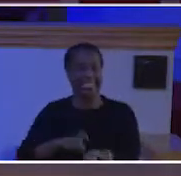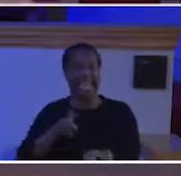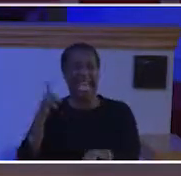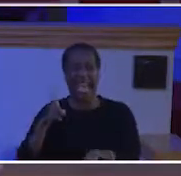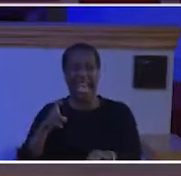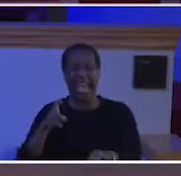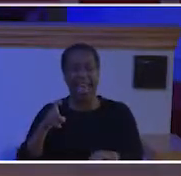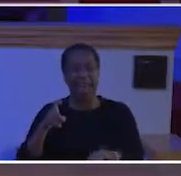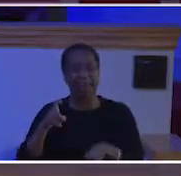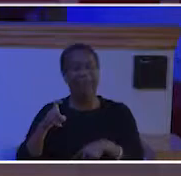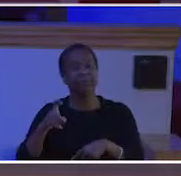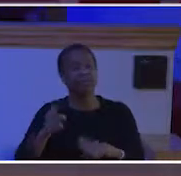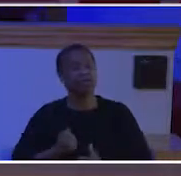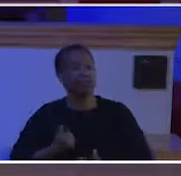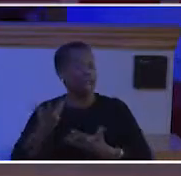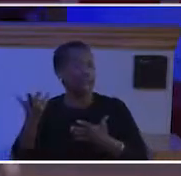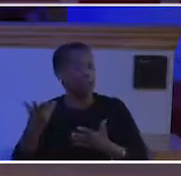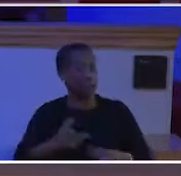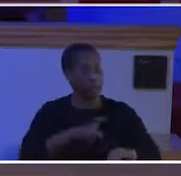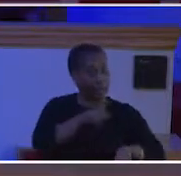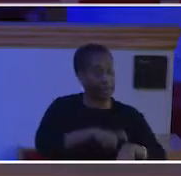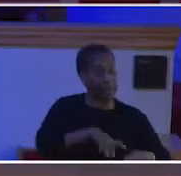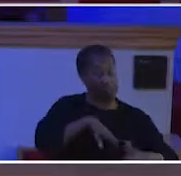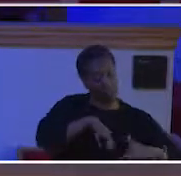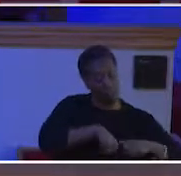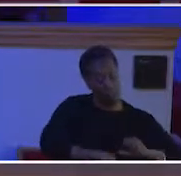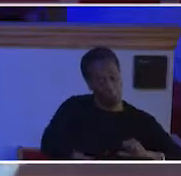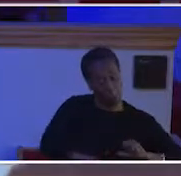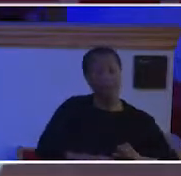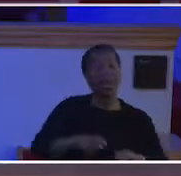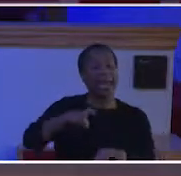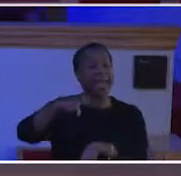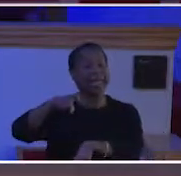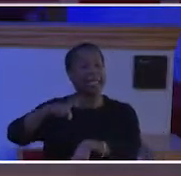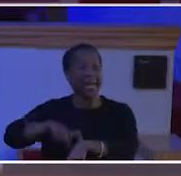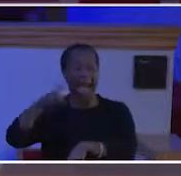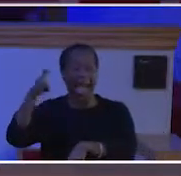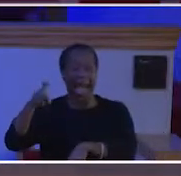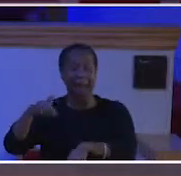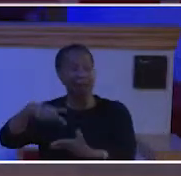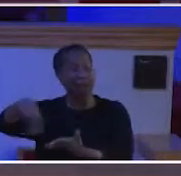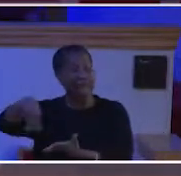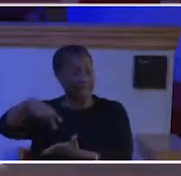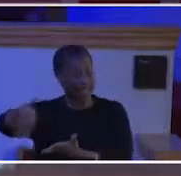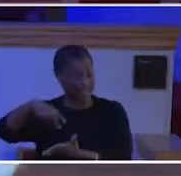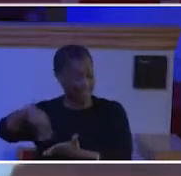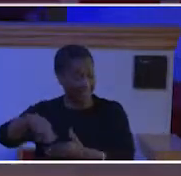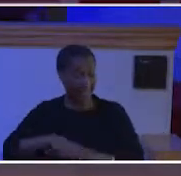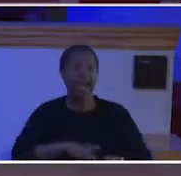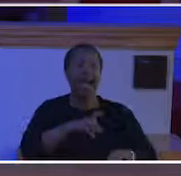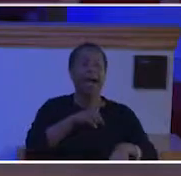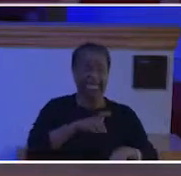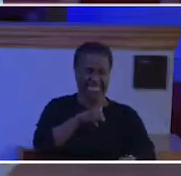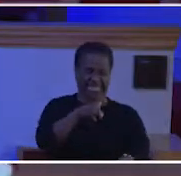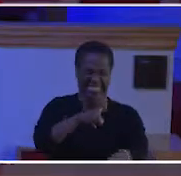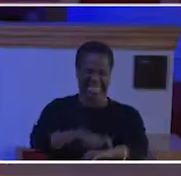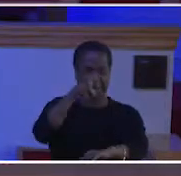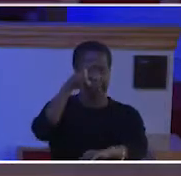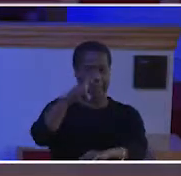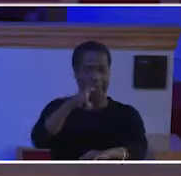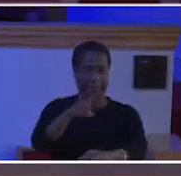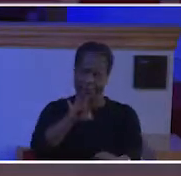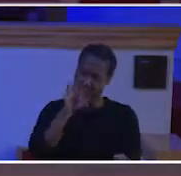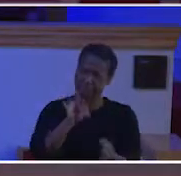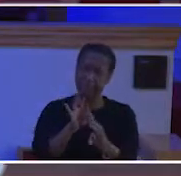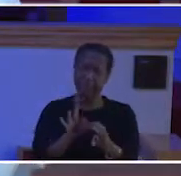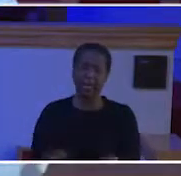to shout. A time to mourn and a time to dance. Timing is